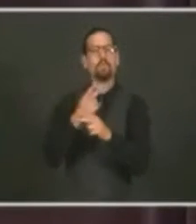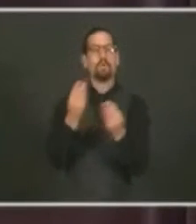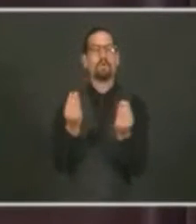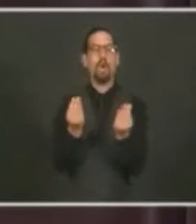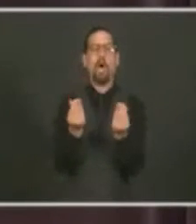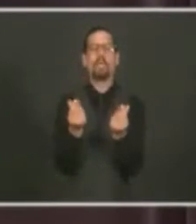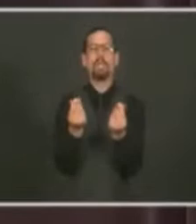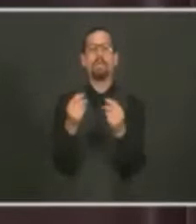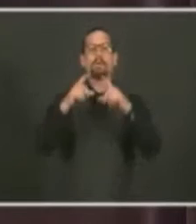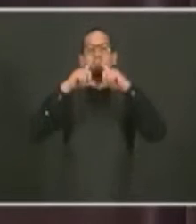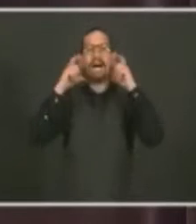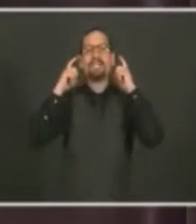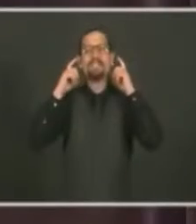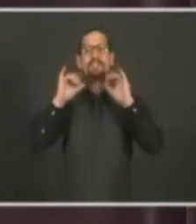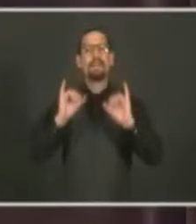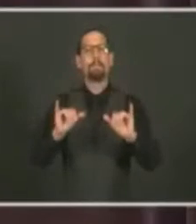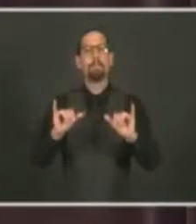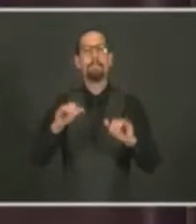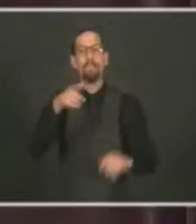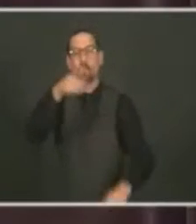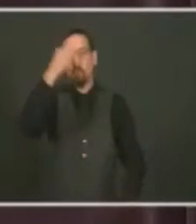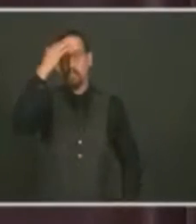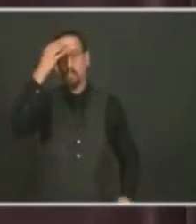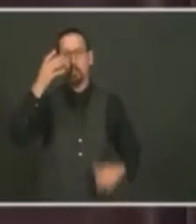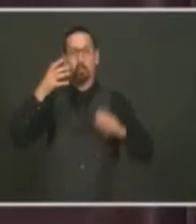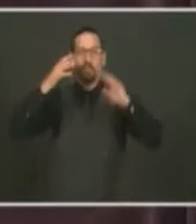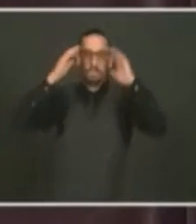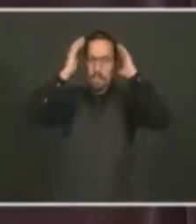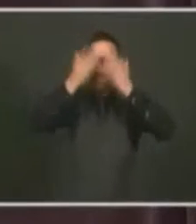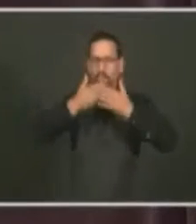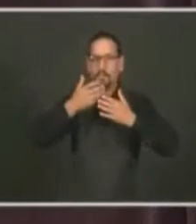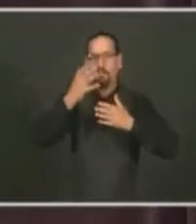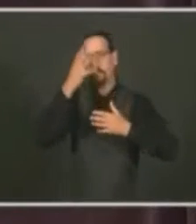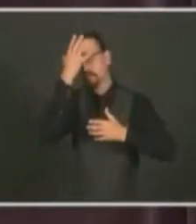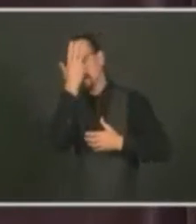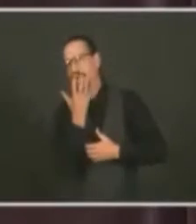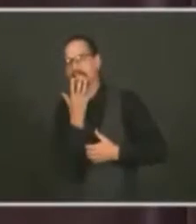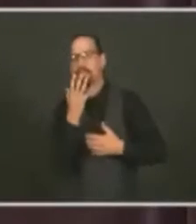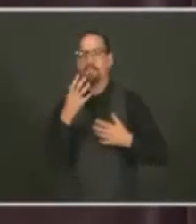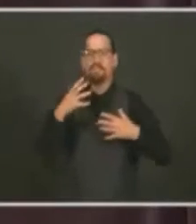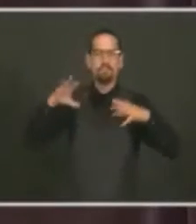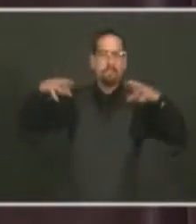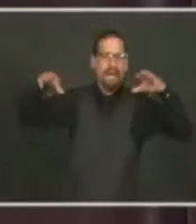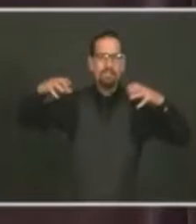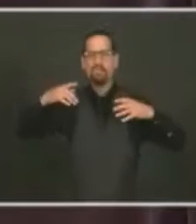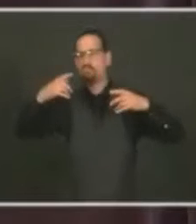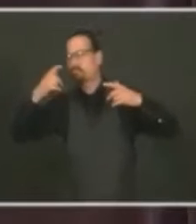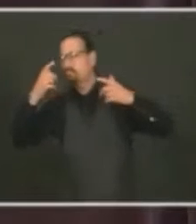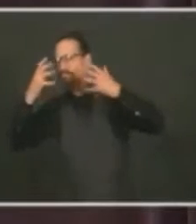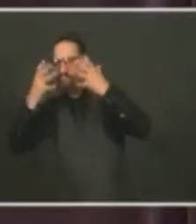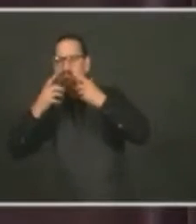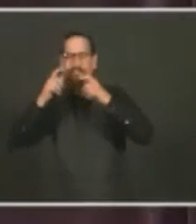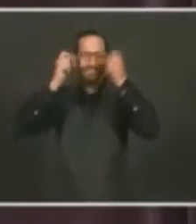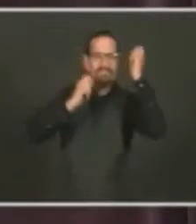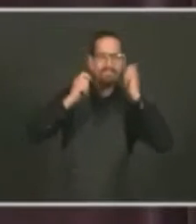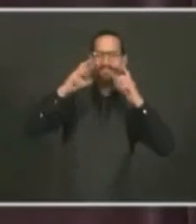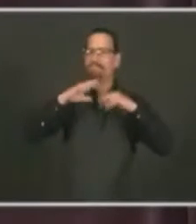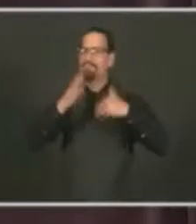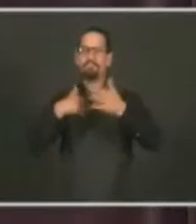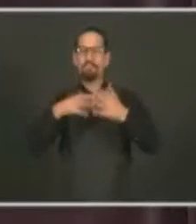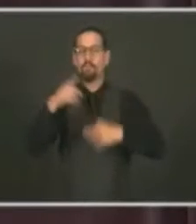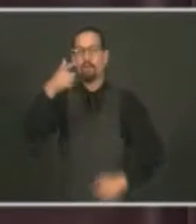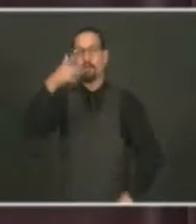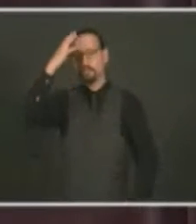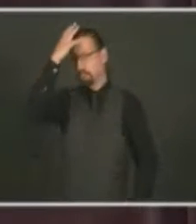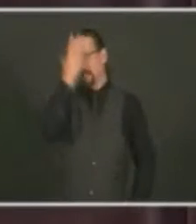a Halloween mask from your costume to feel like that replaces the cloth face covering.